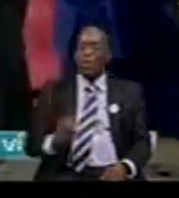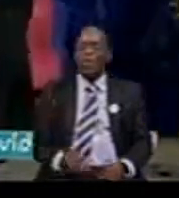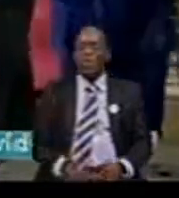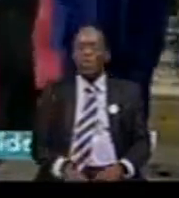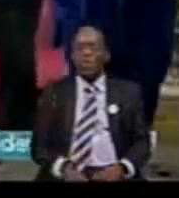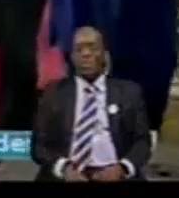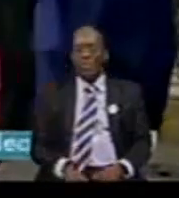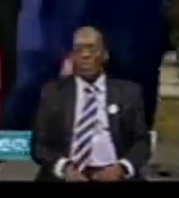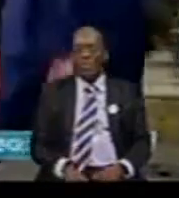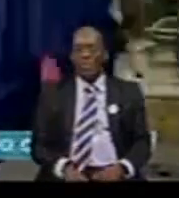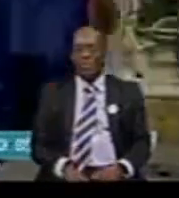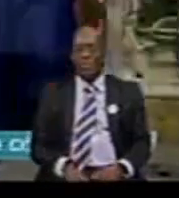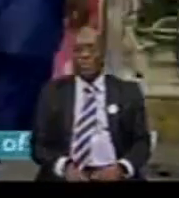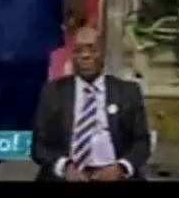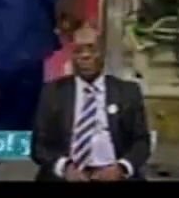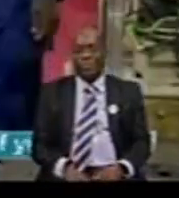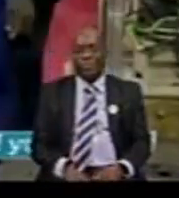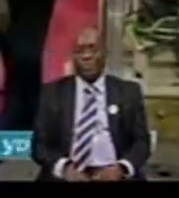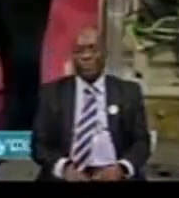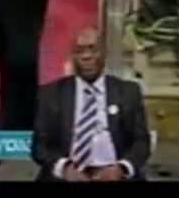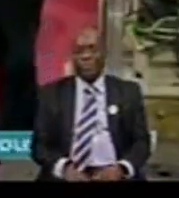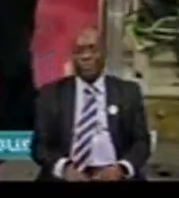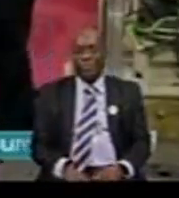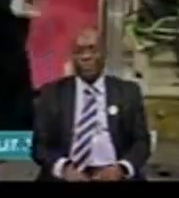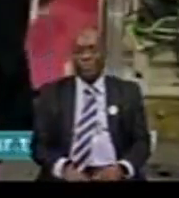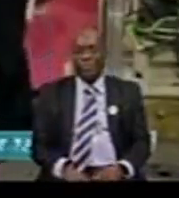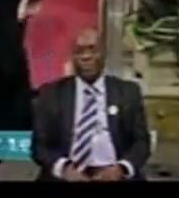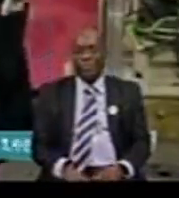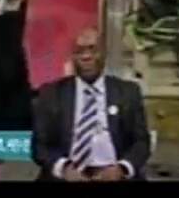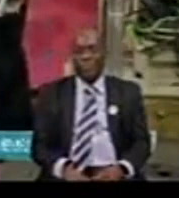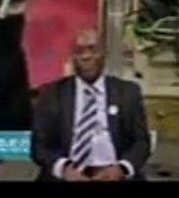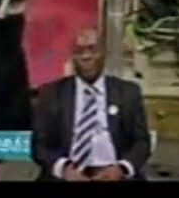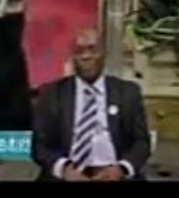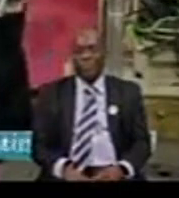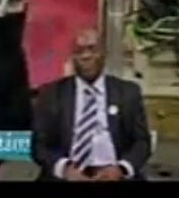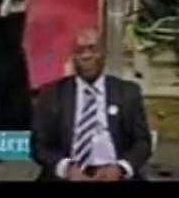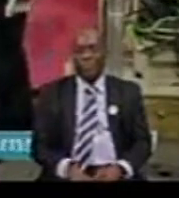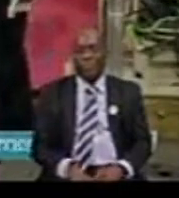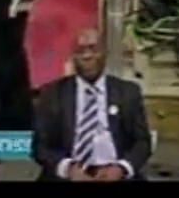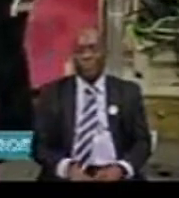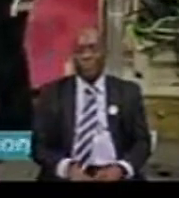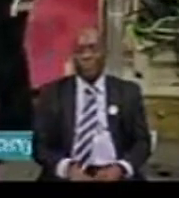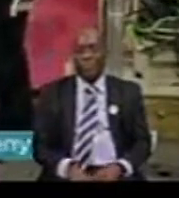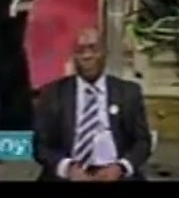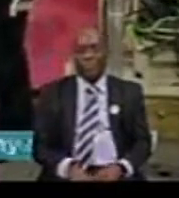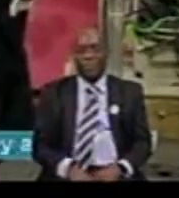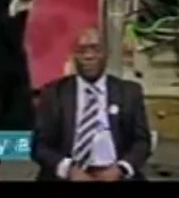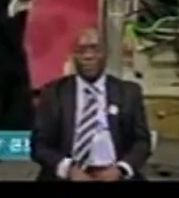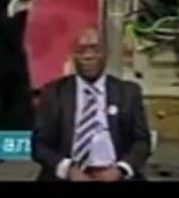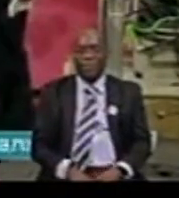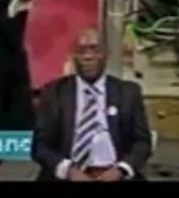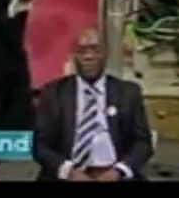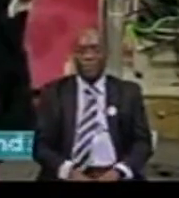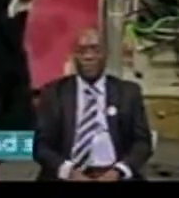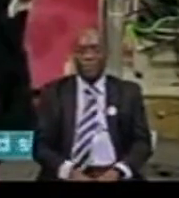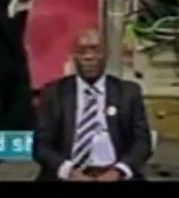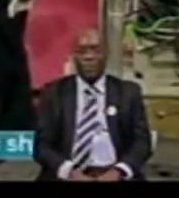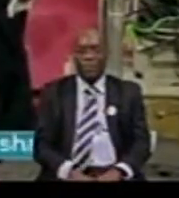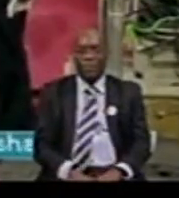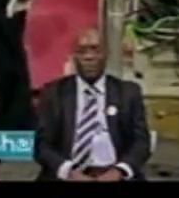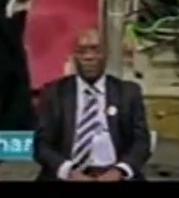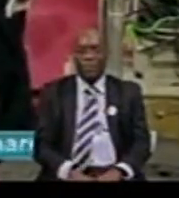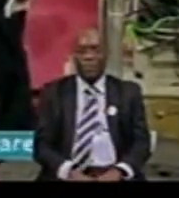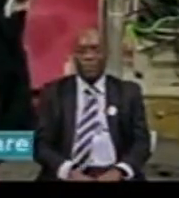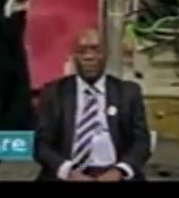the testifier gave testimony of his salvation. And since he has been following the Lord, now